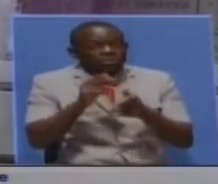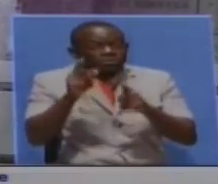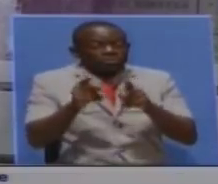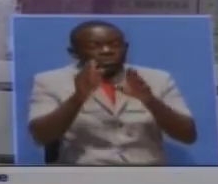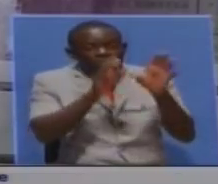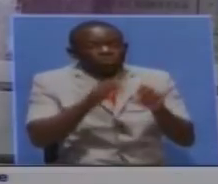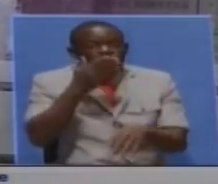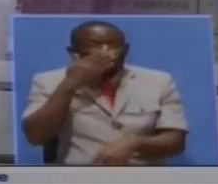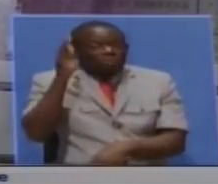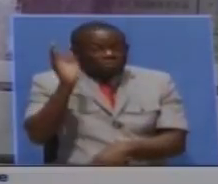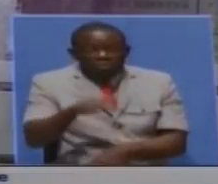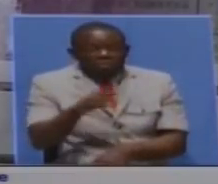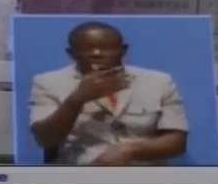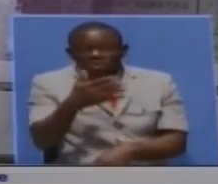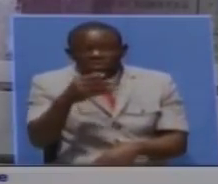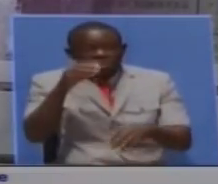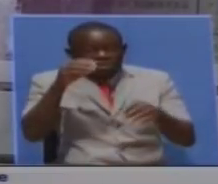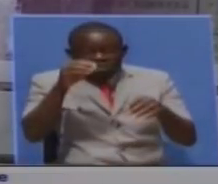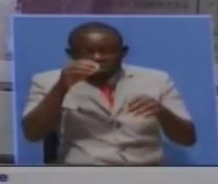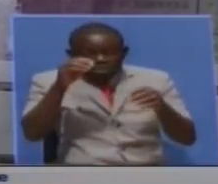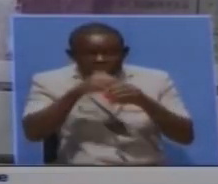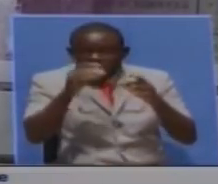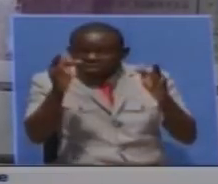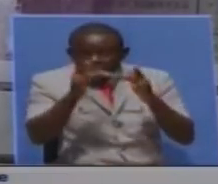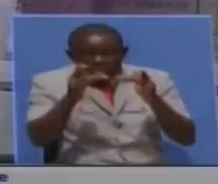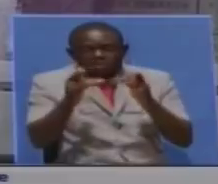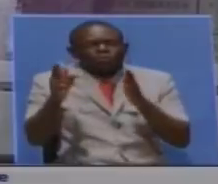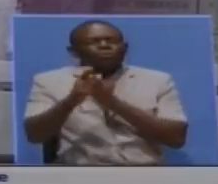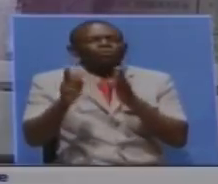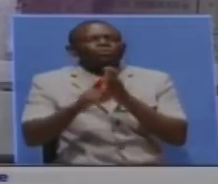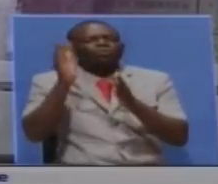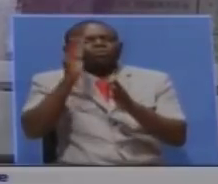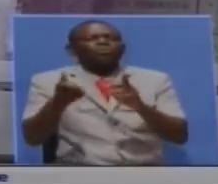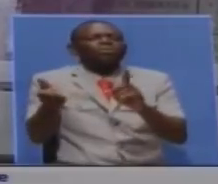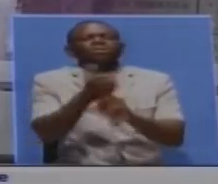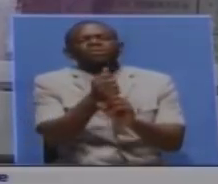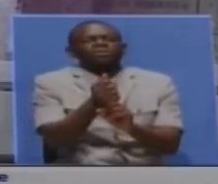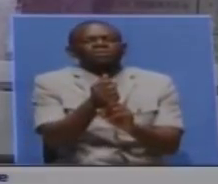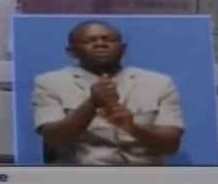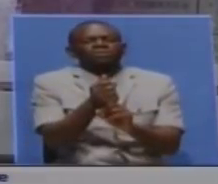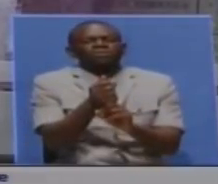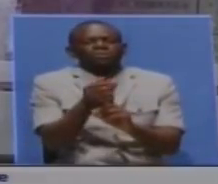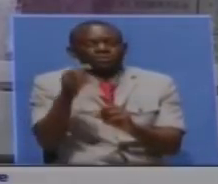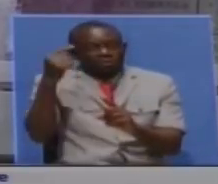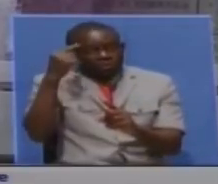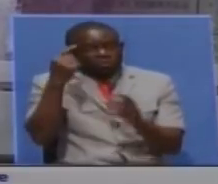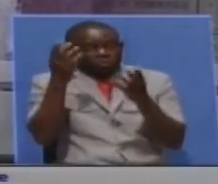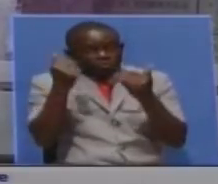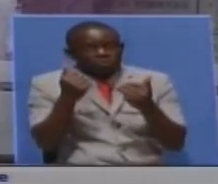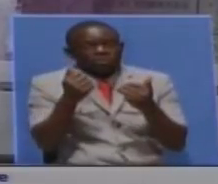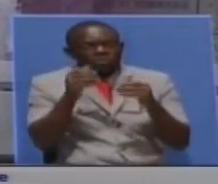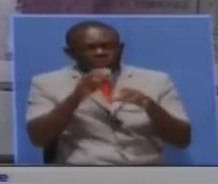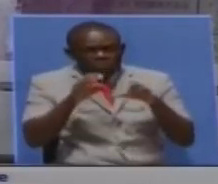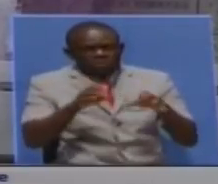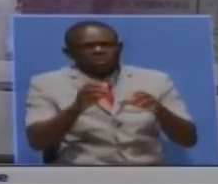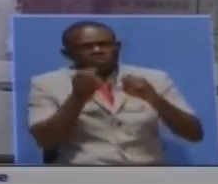laws will be enough to deal with such conduct. He said government is putting measures such as development and implementation of child online